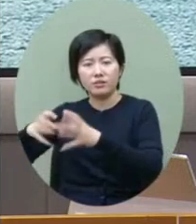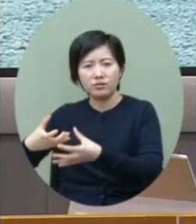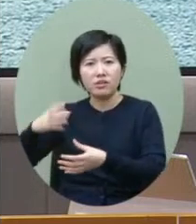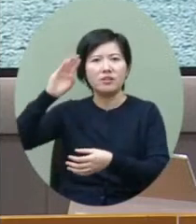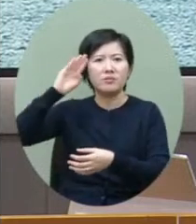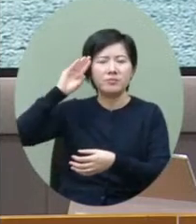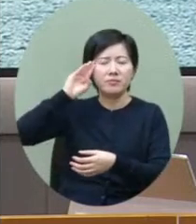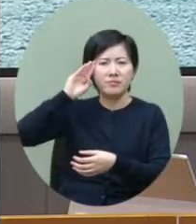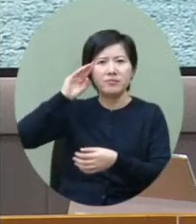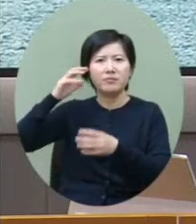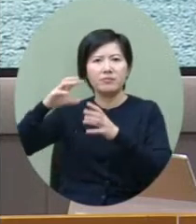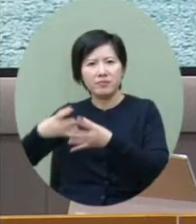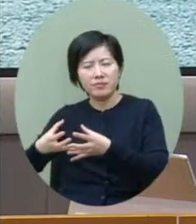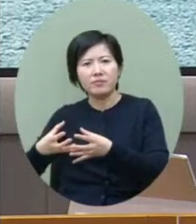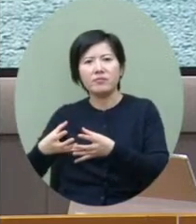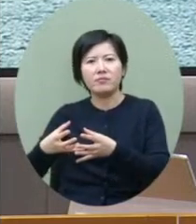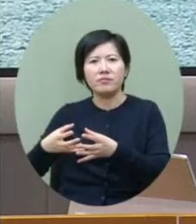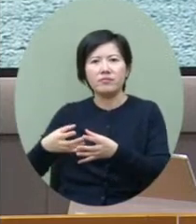we have the